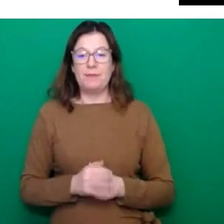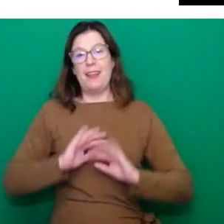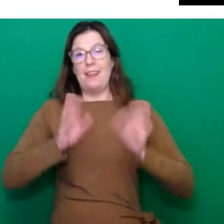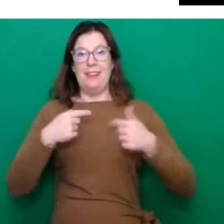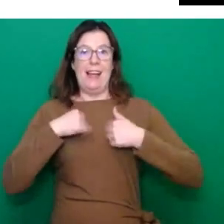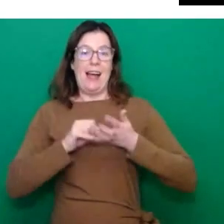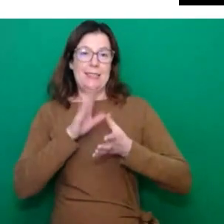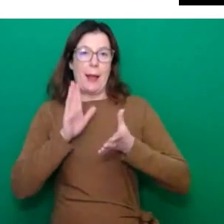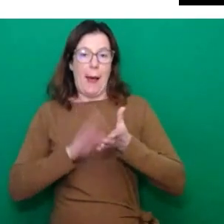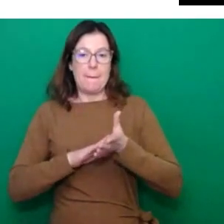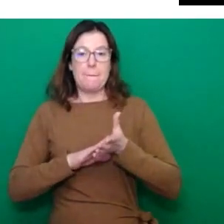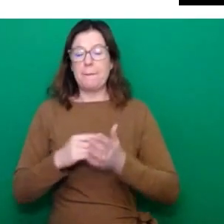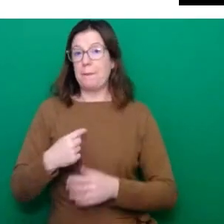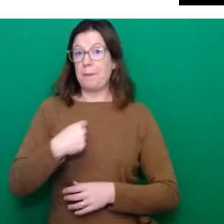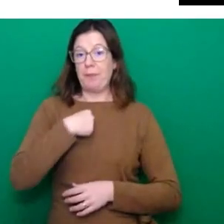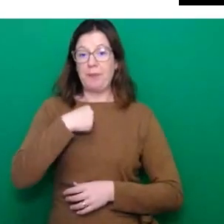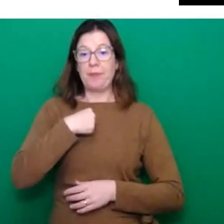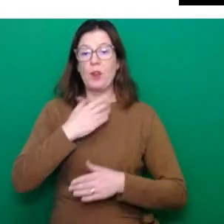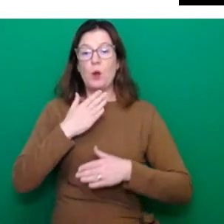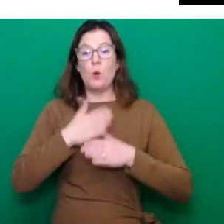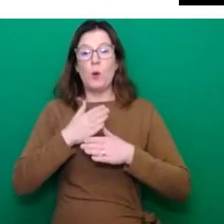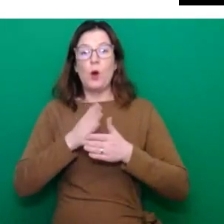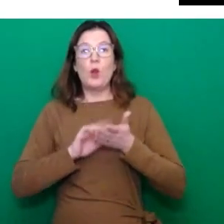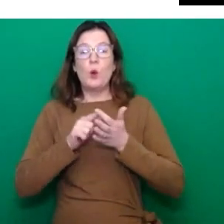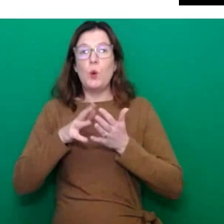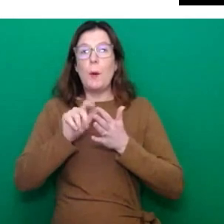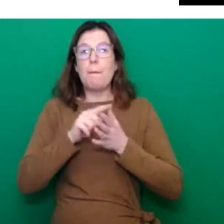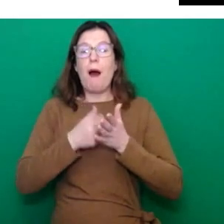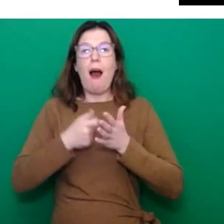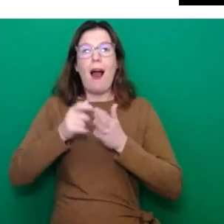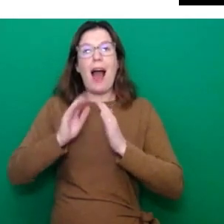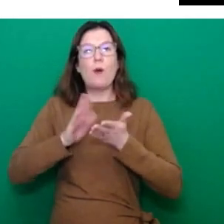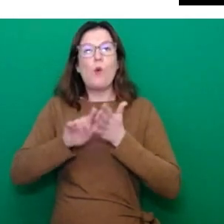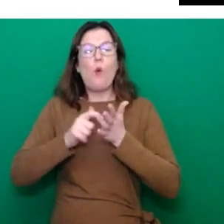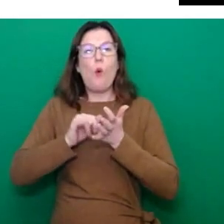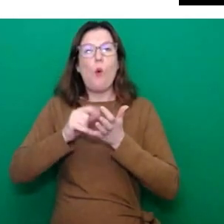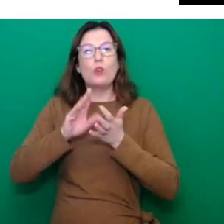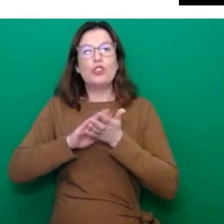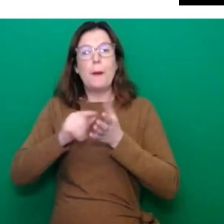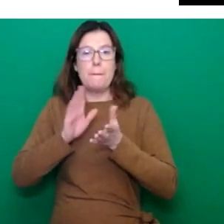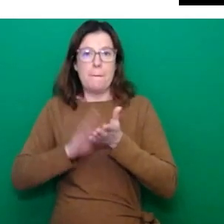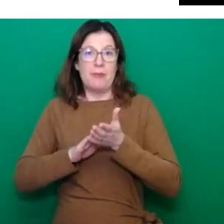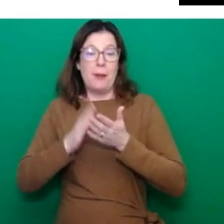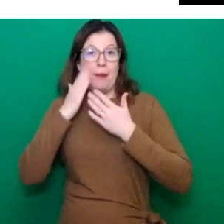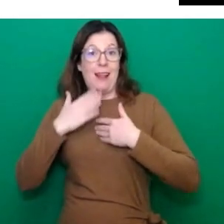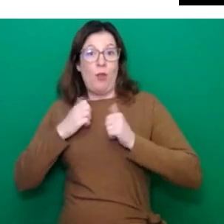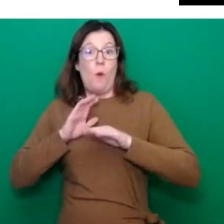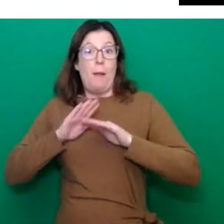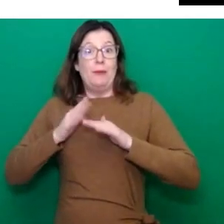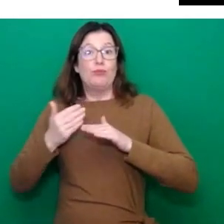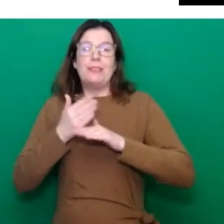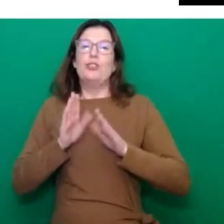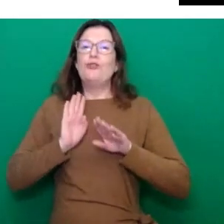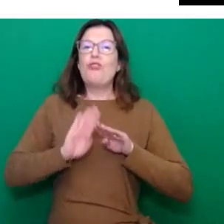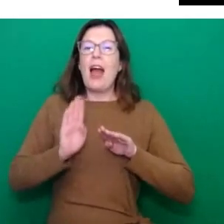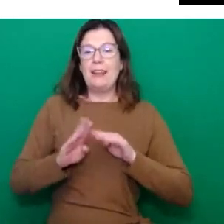name's Sam, and I work at New Park House in Horsham as a trainee mental health and wellbeing practitioner. Yeah, me and Millie